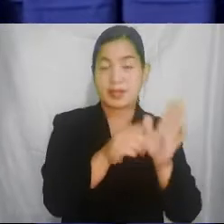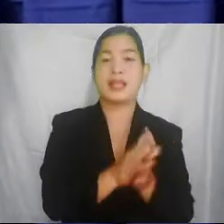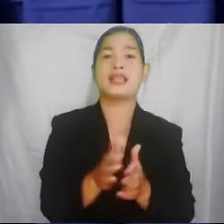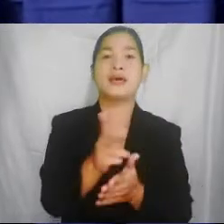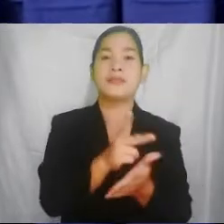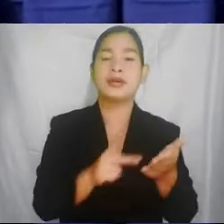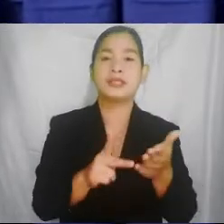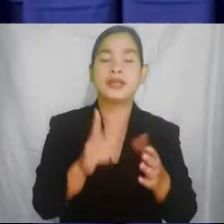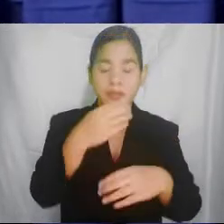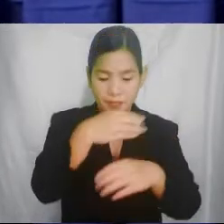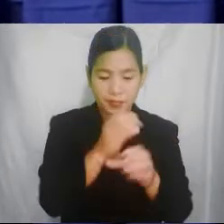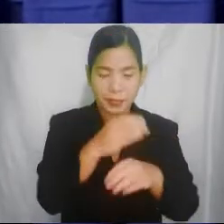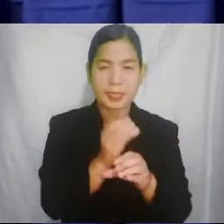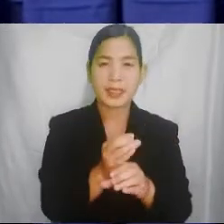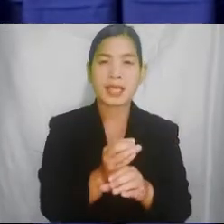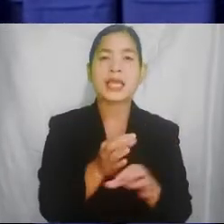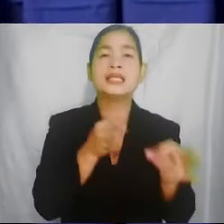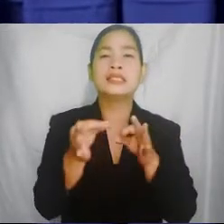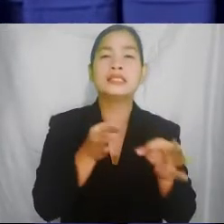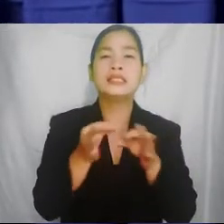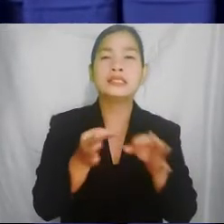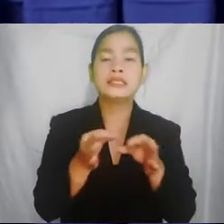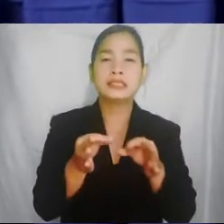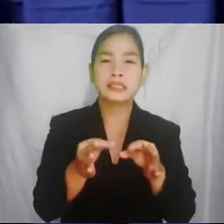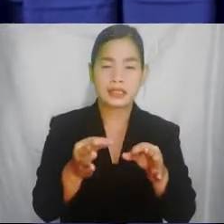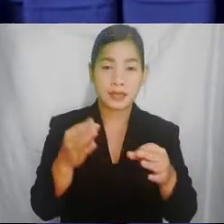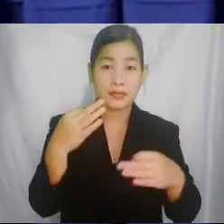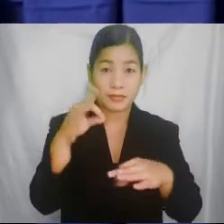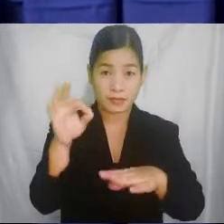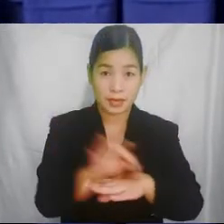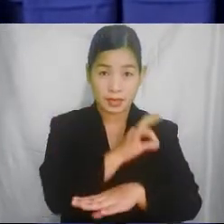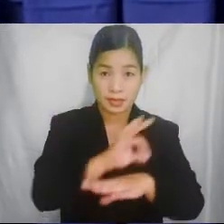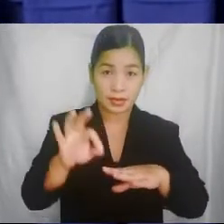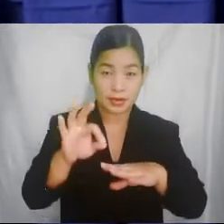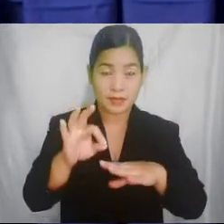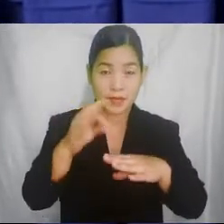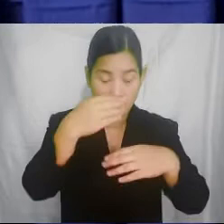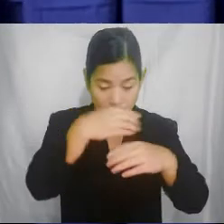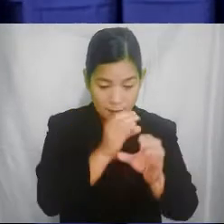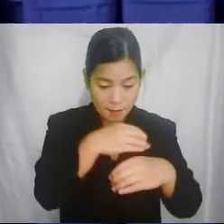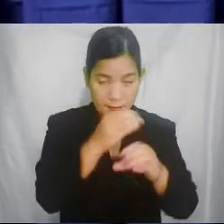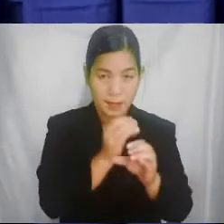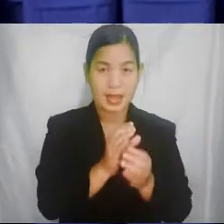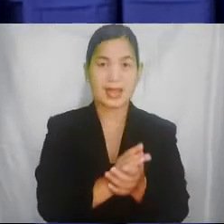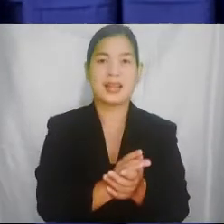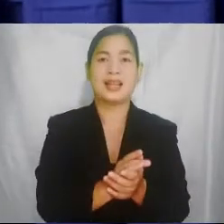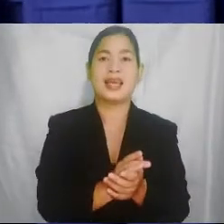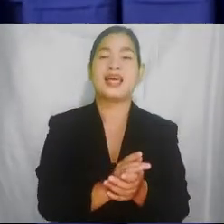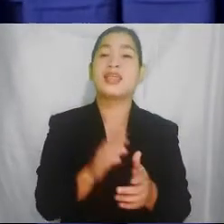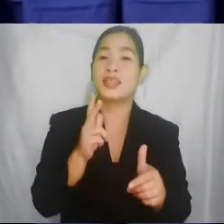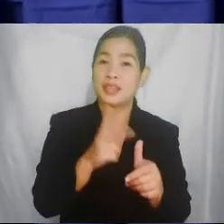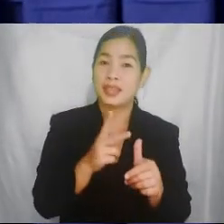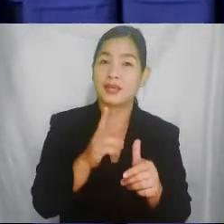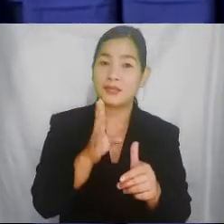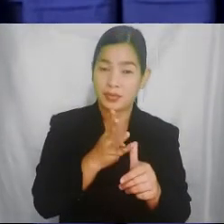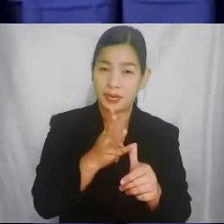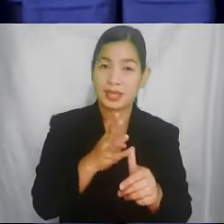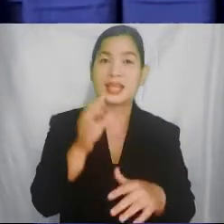of the parts of the microscope, and write an essay about the importance of the microscope in